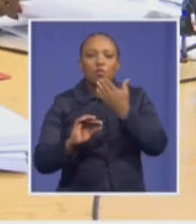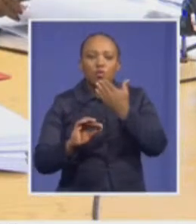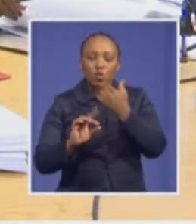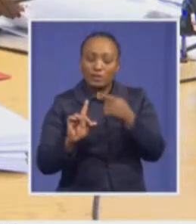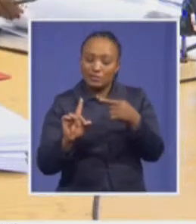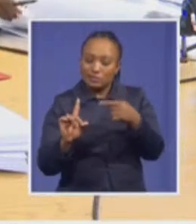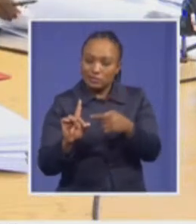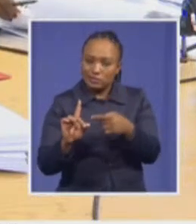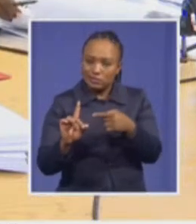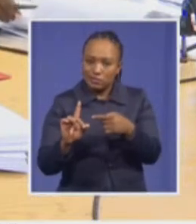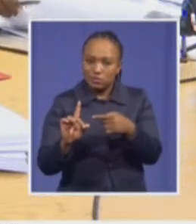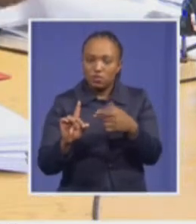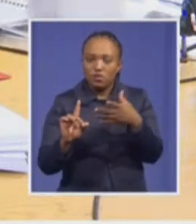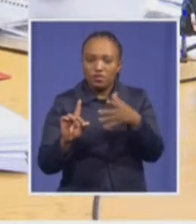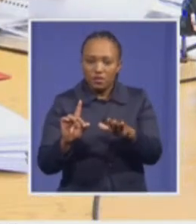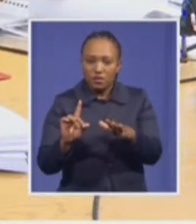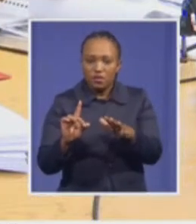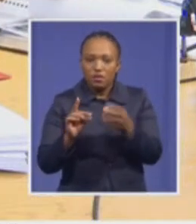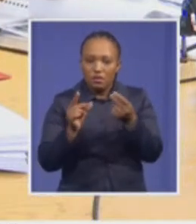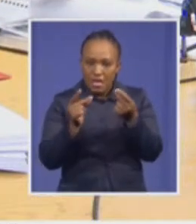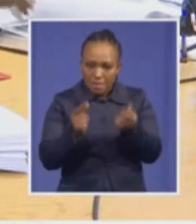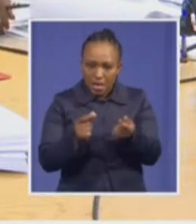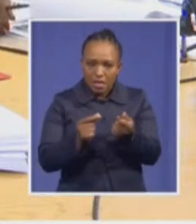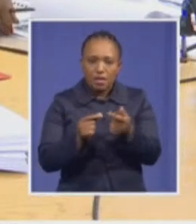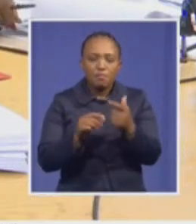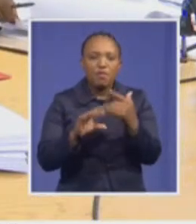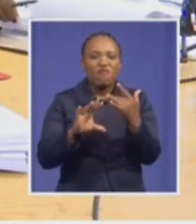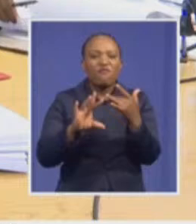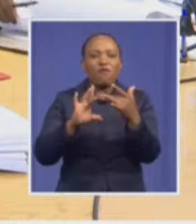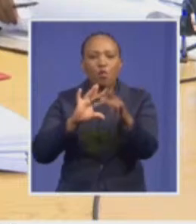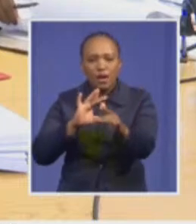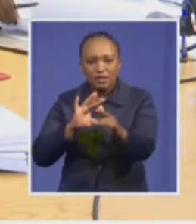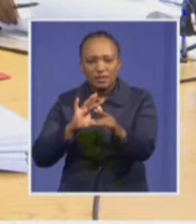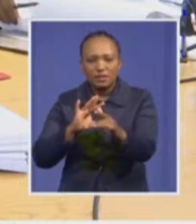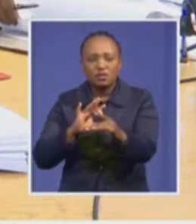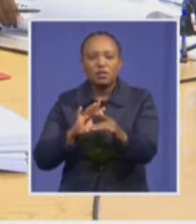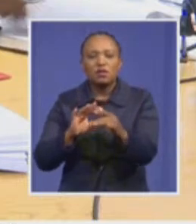forward to the group executive of